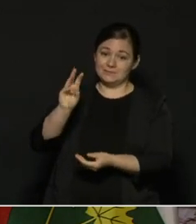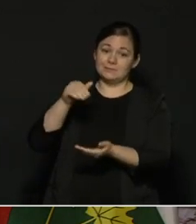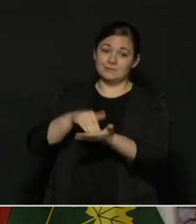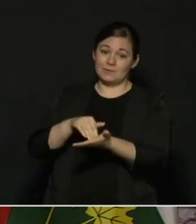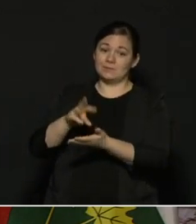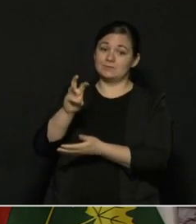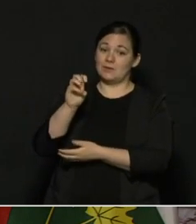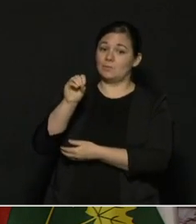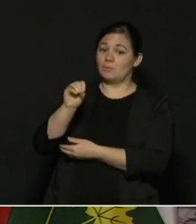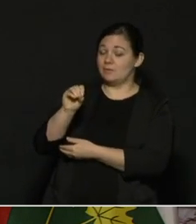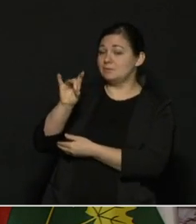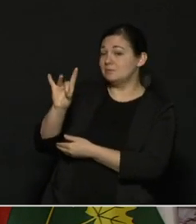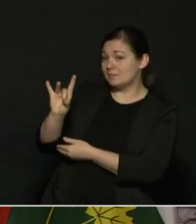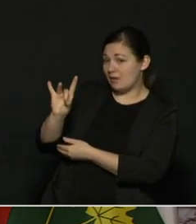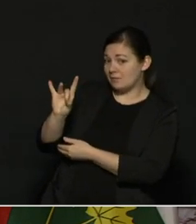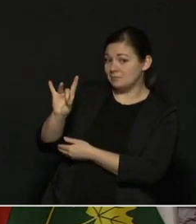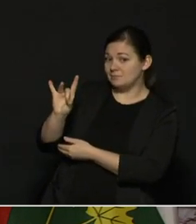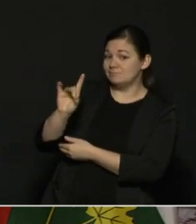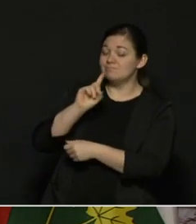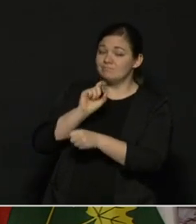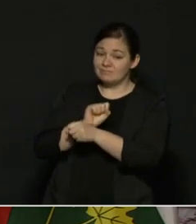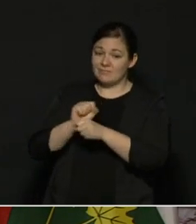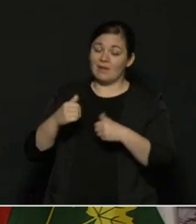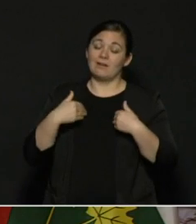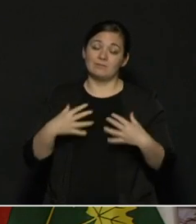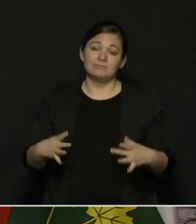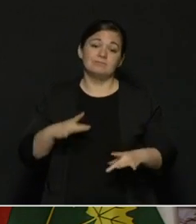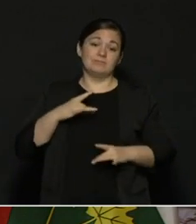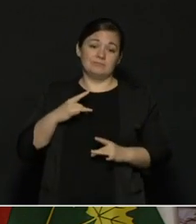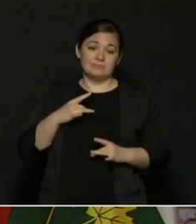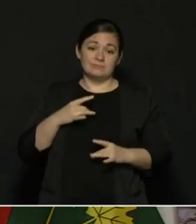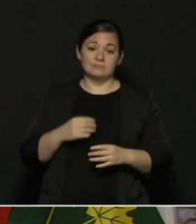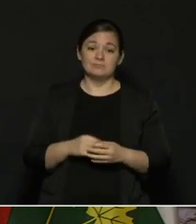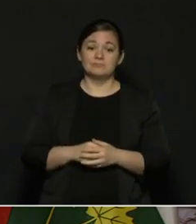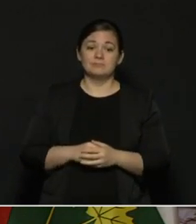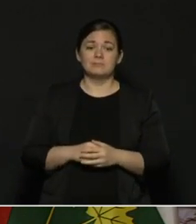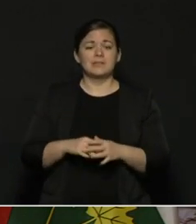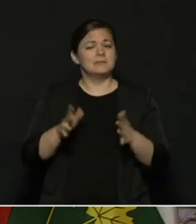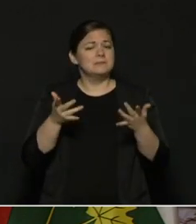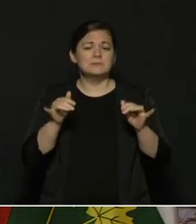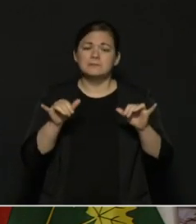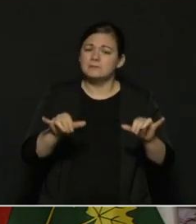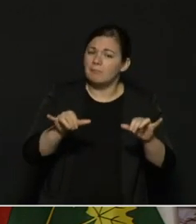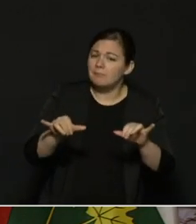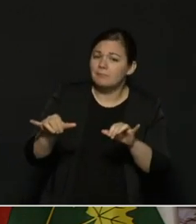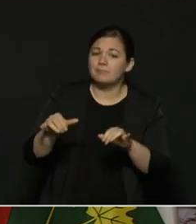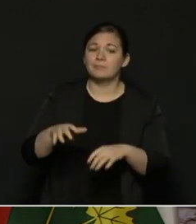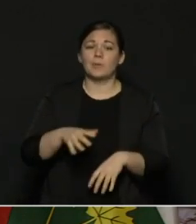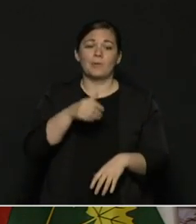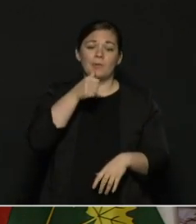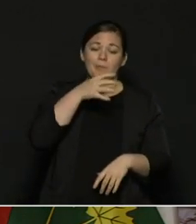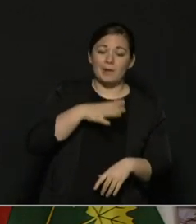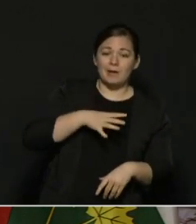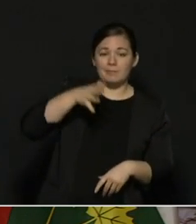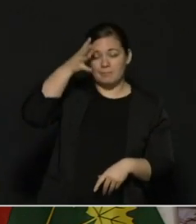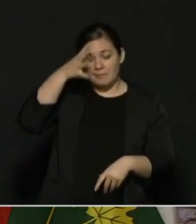Ontario. And the demographics are about the same as we usually. The number of healthcare workers is